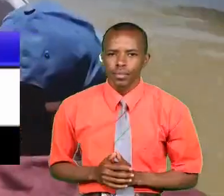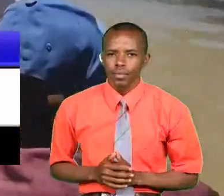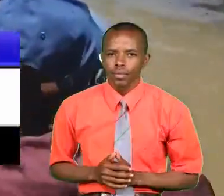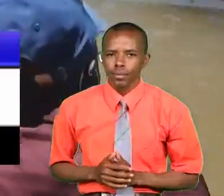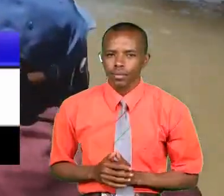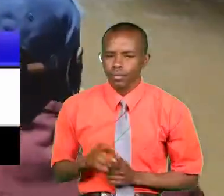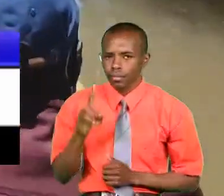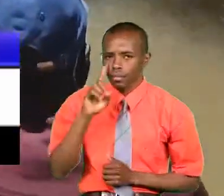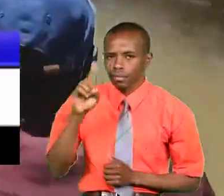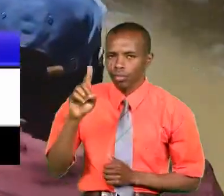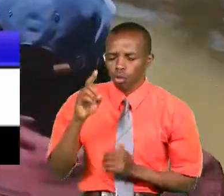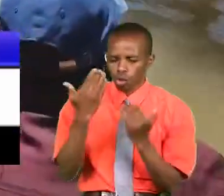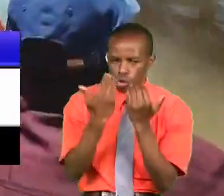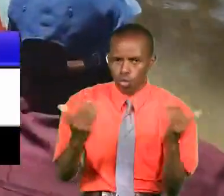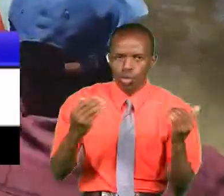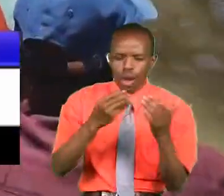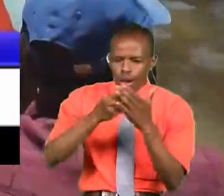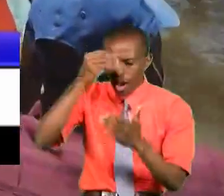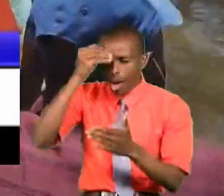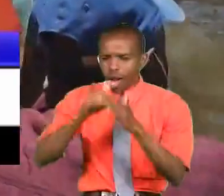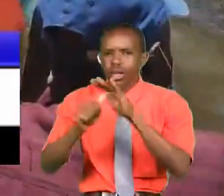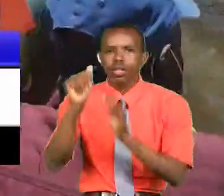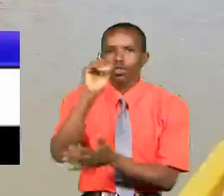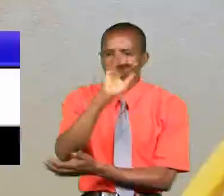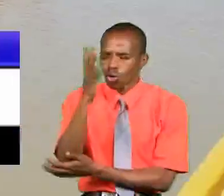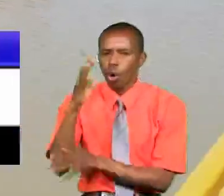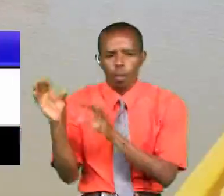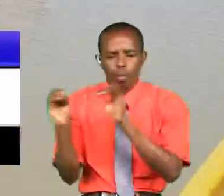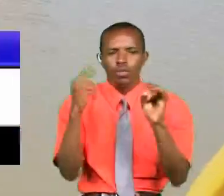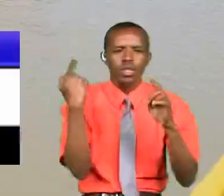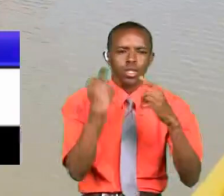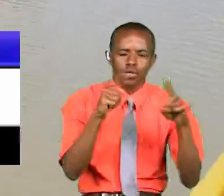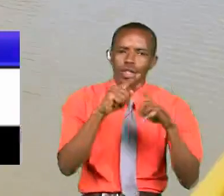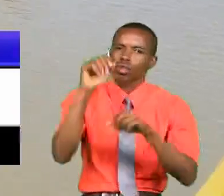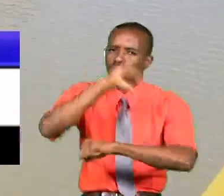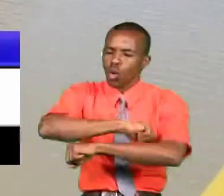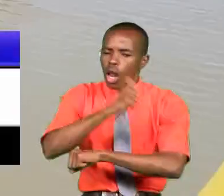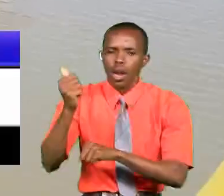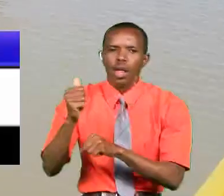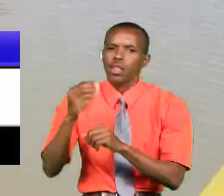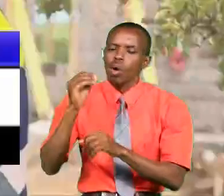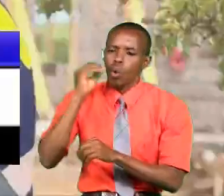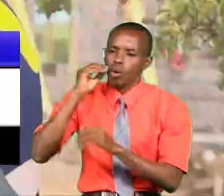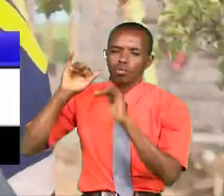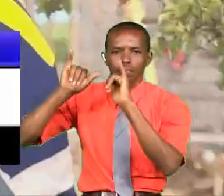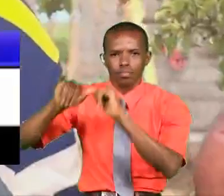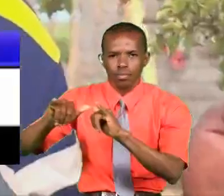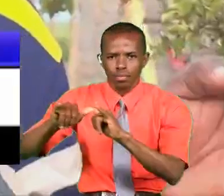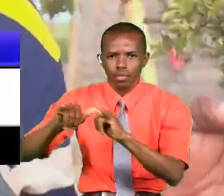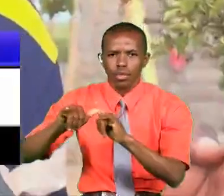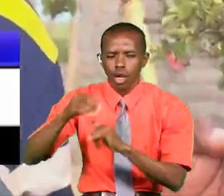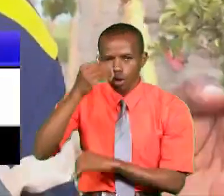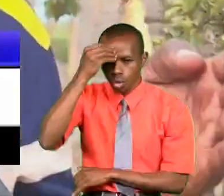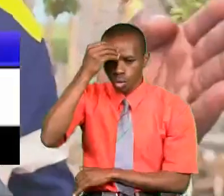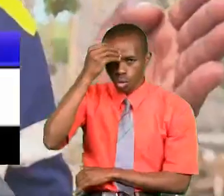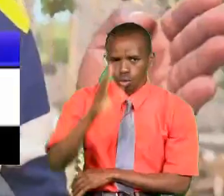Learners were forced to learn under trees or relocate to other schools, as other pupils were forced to stay at home. Kuna wanafunzi